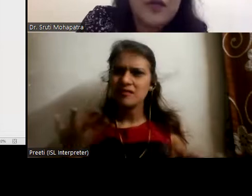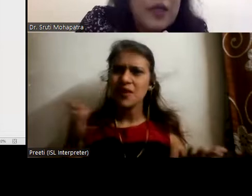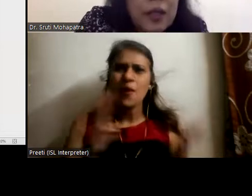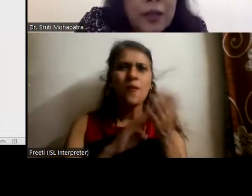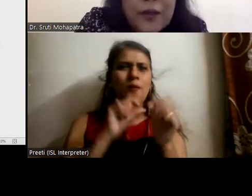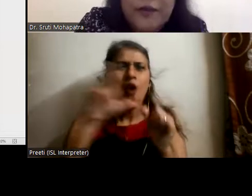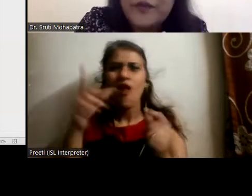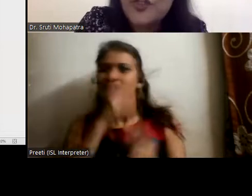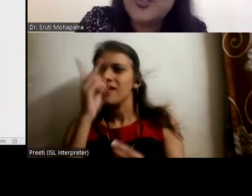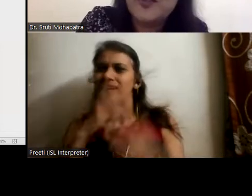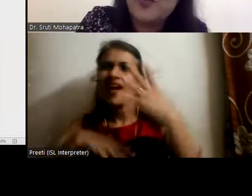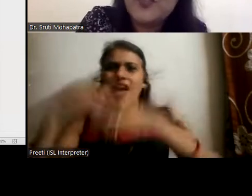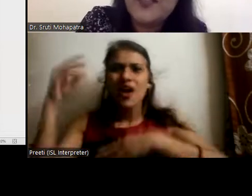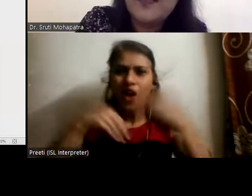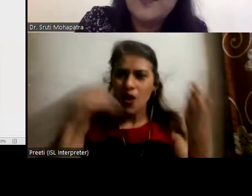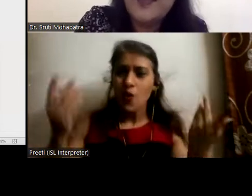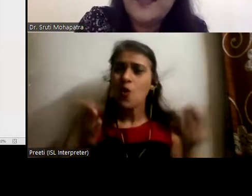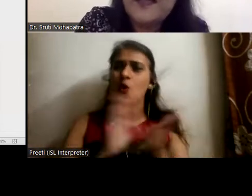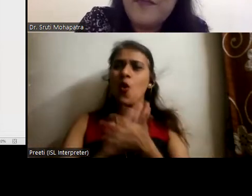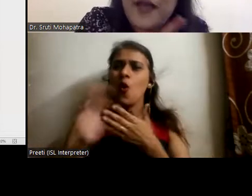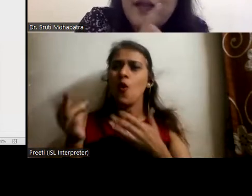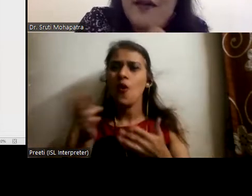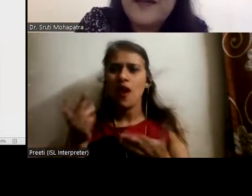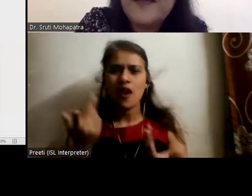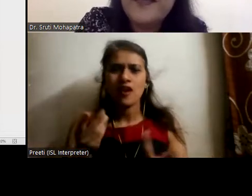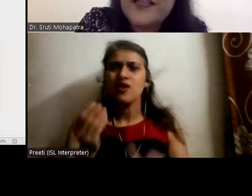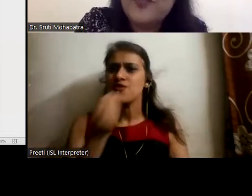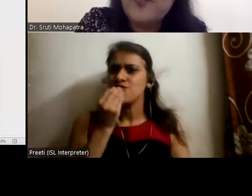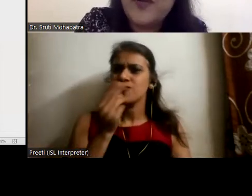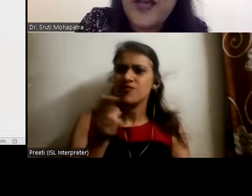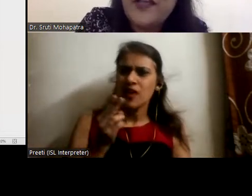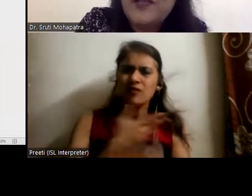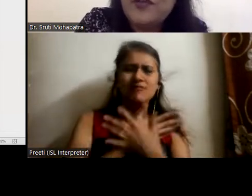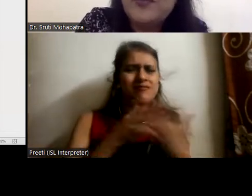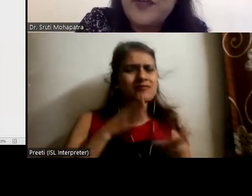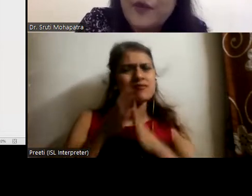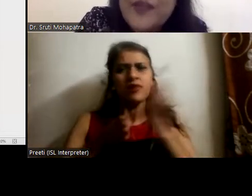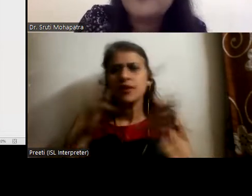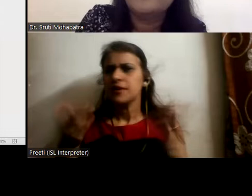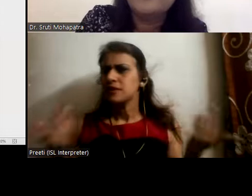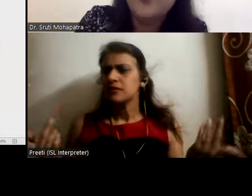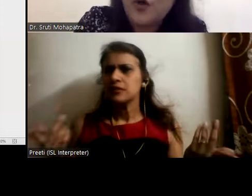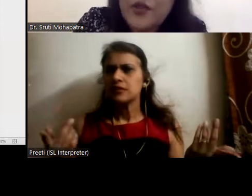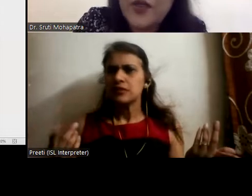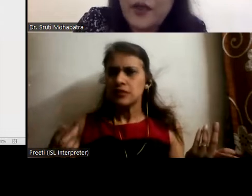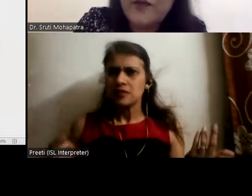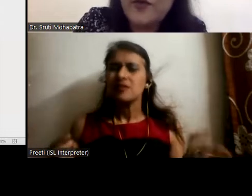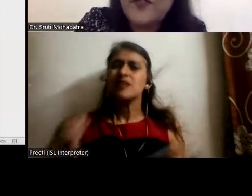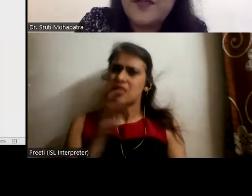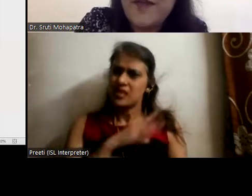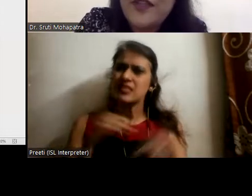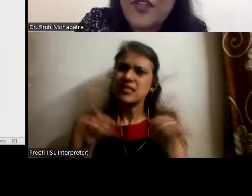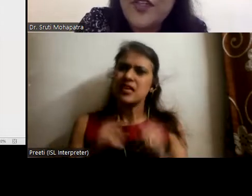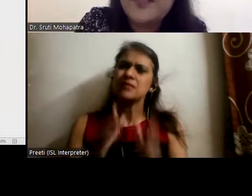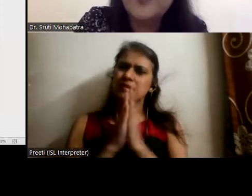or a hotel. And in the earlier days, you know what I used to request the